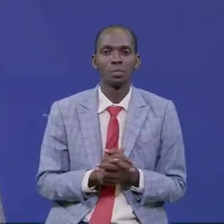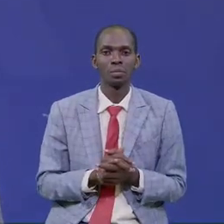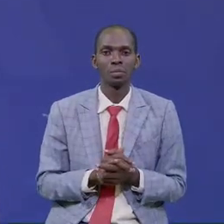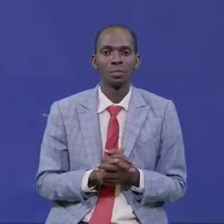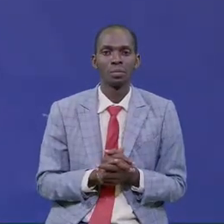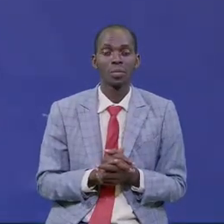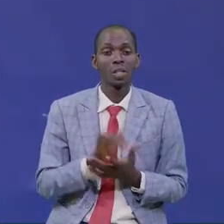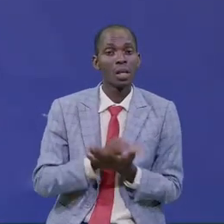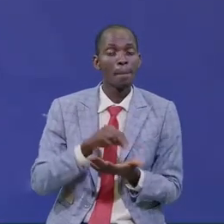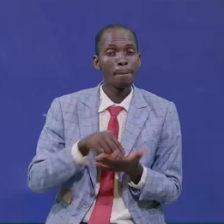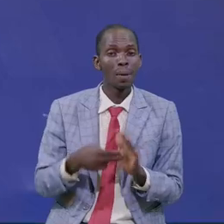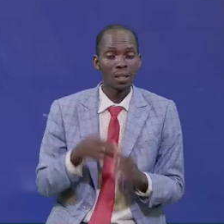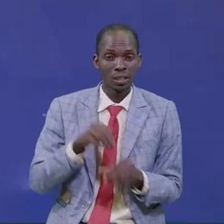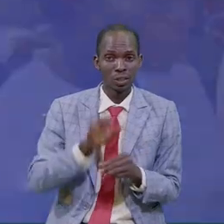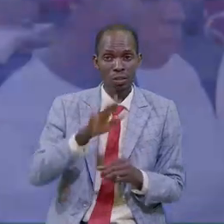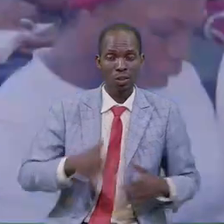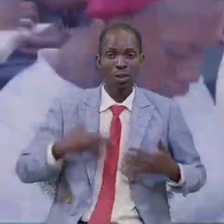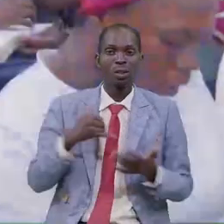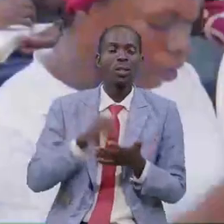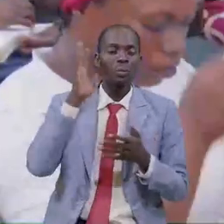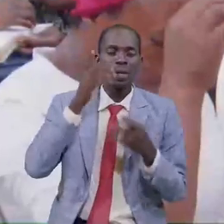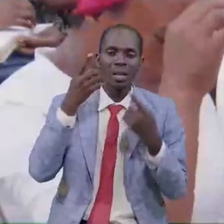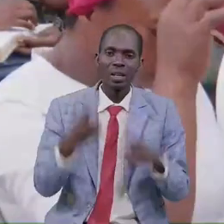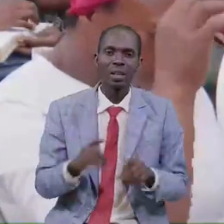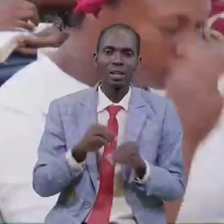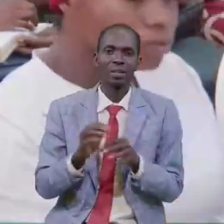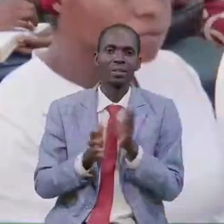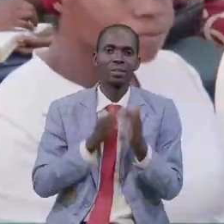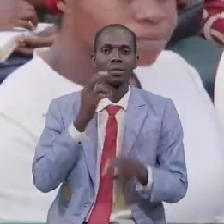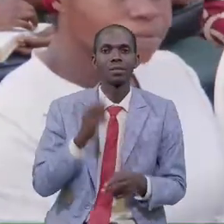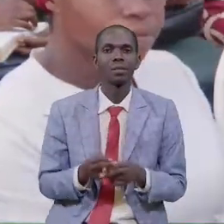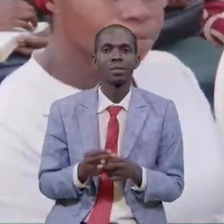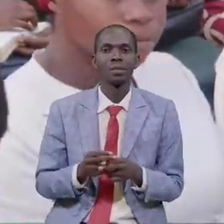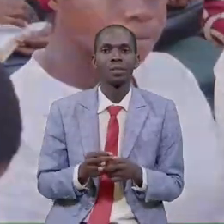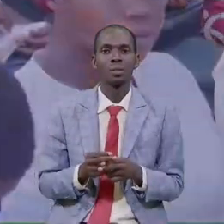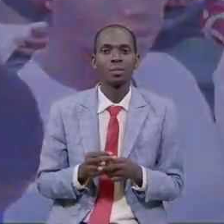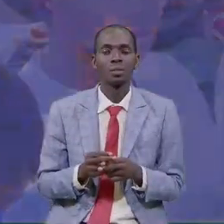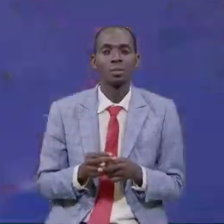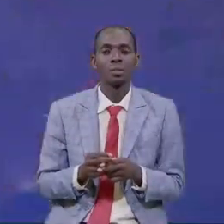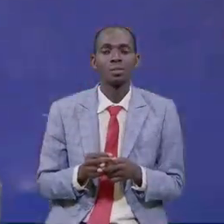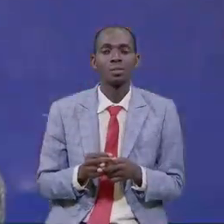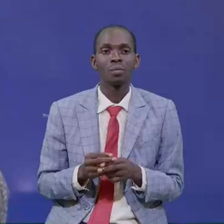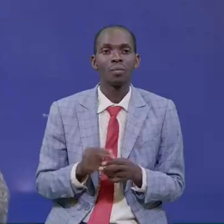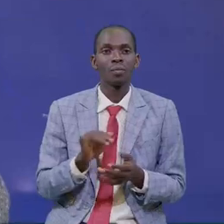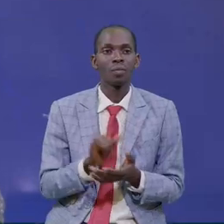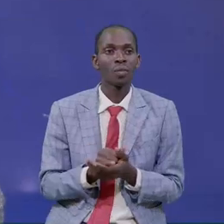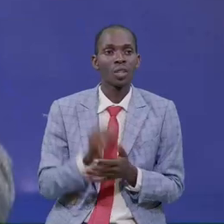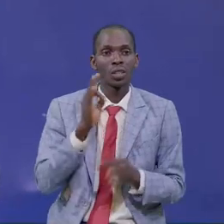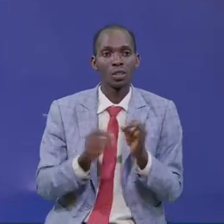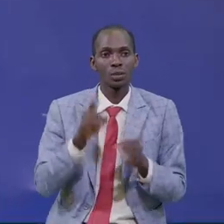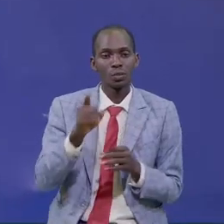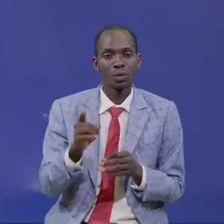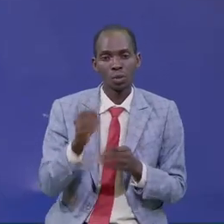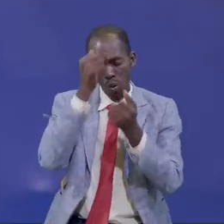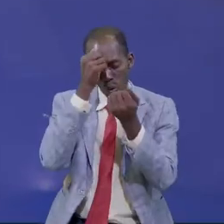in your life it will happen. Dans votre vie, ce que Dieu if ye hearken to these judgments si and écoutez, keep